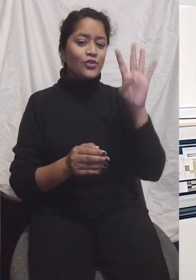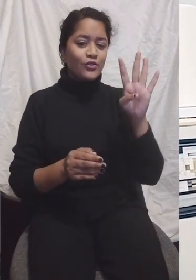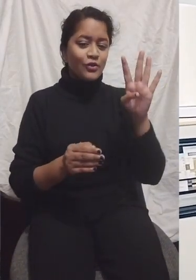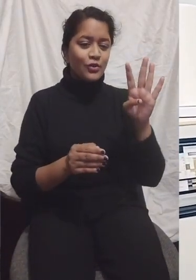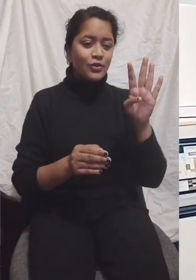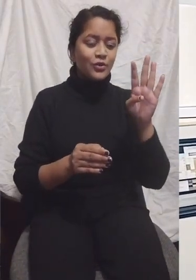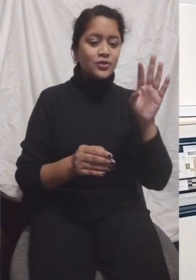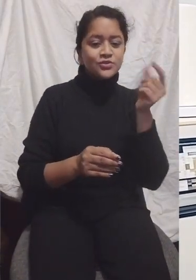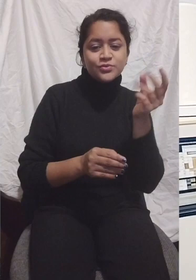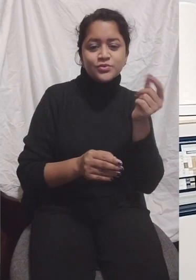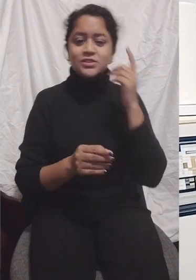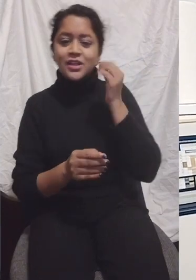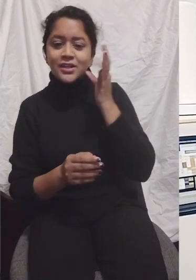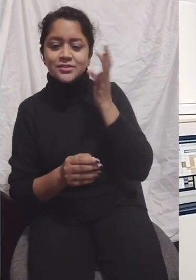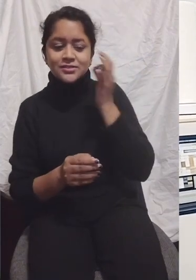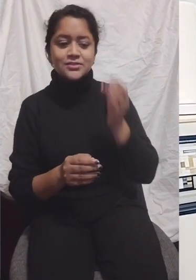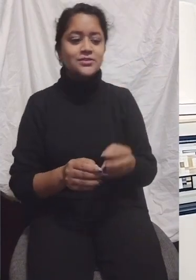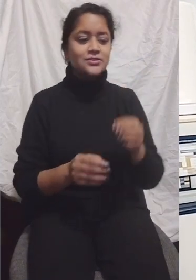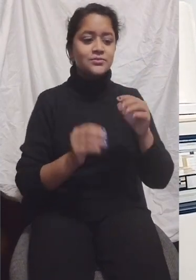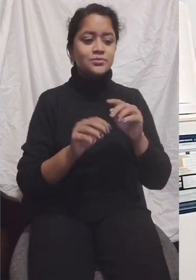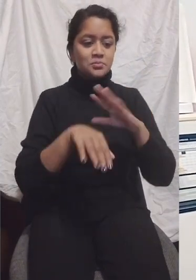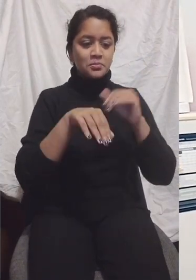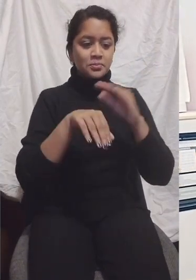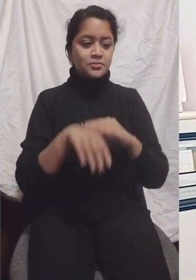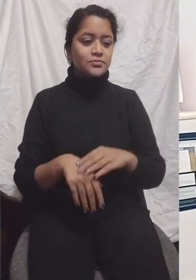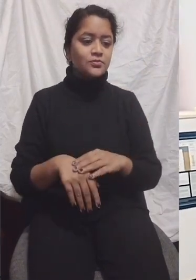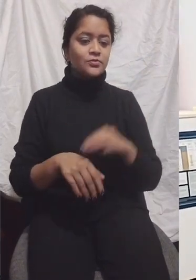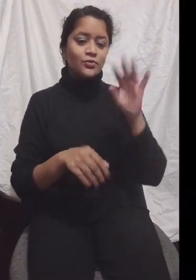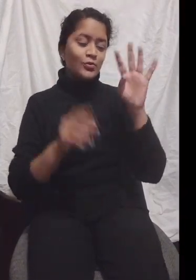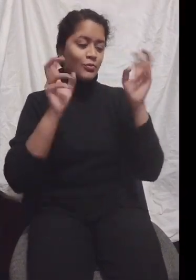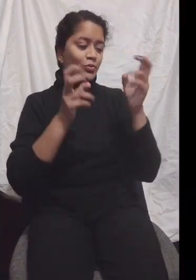our cute four-legged friends.